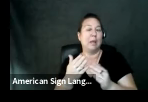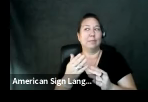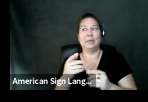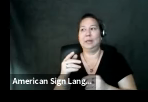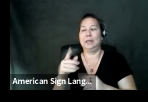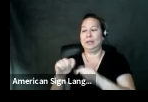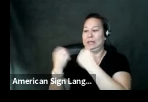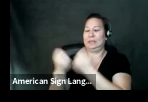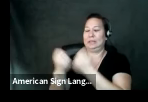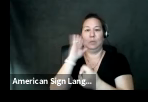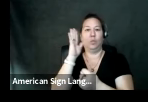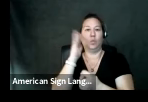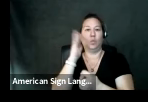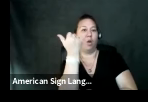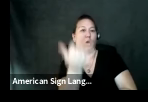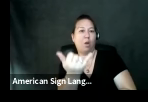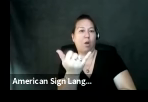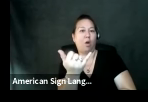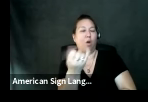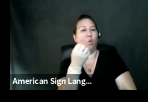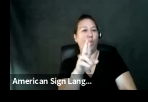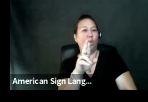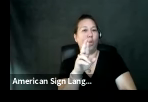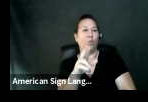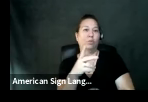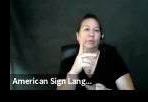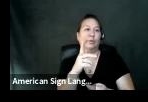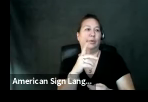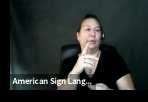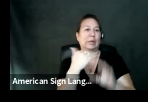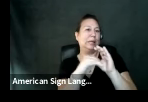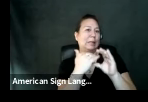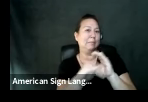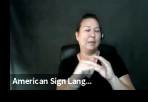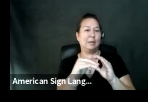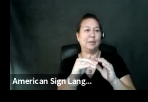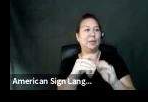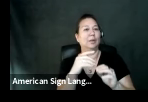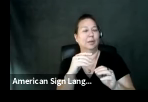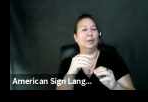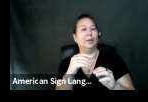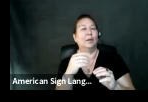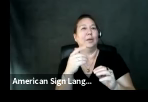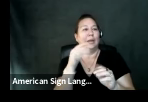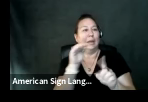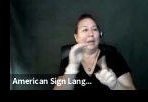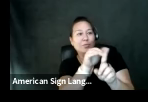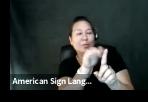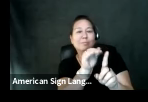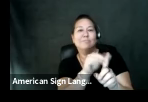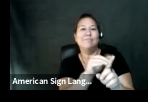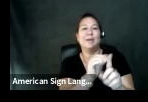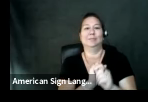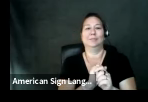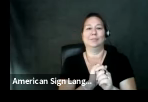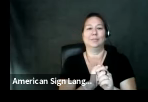team, just as an additional reminder, because we all have very busy lives. I know I appreciate the extra reminders. And it should be at a